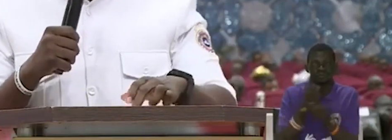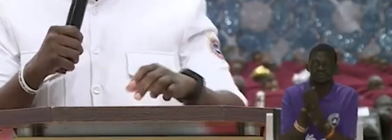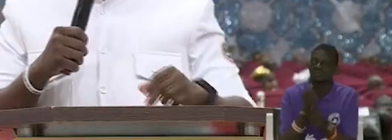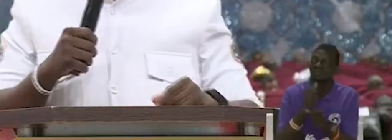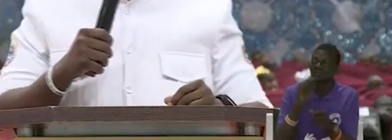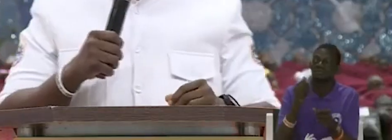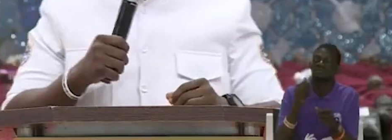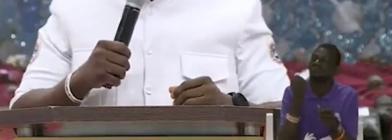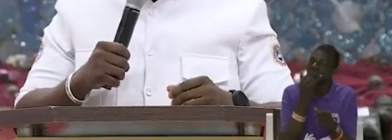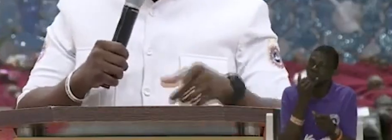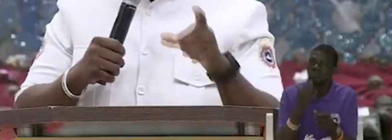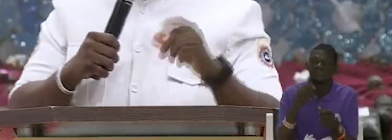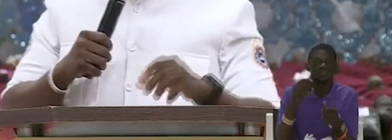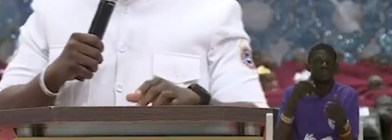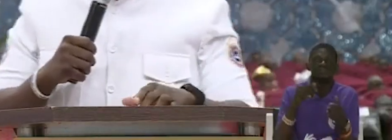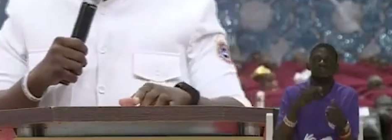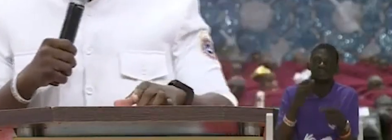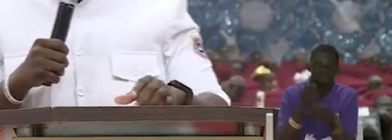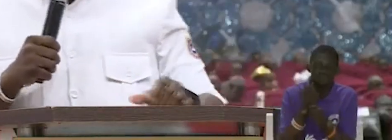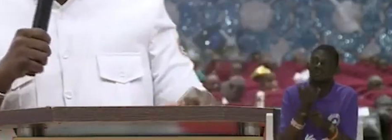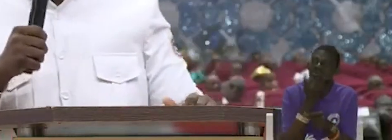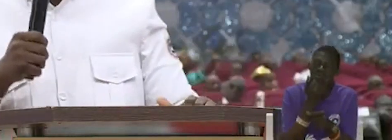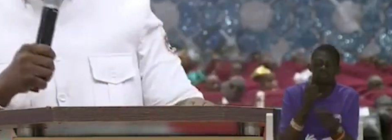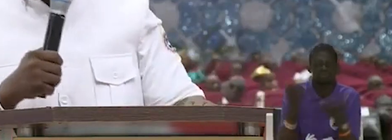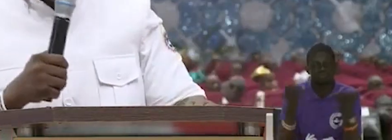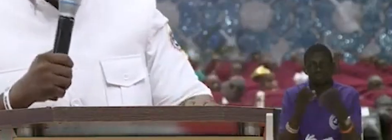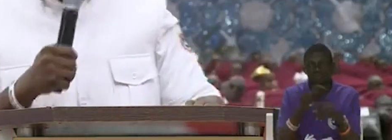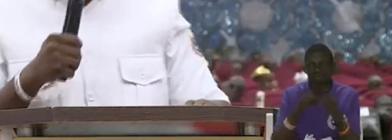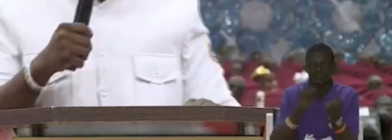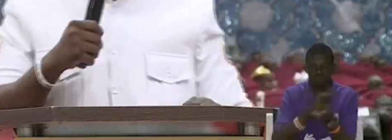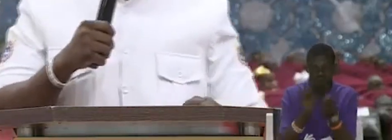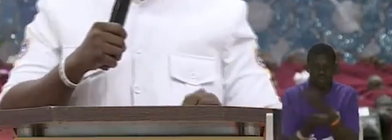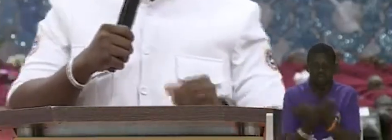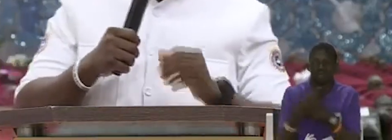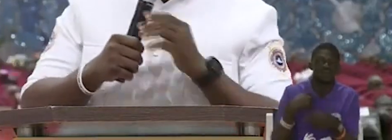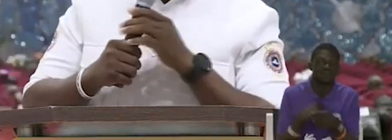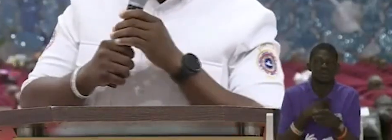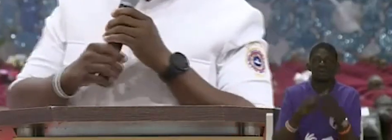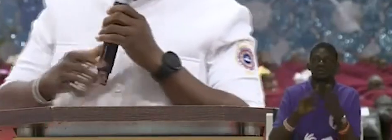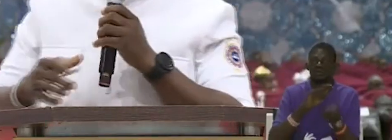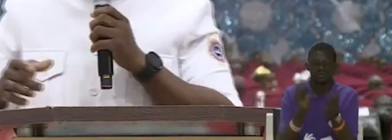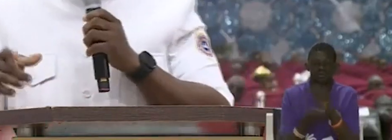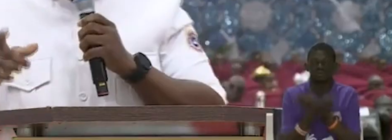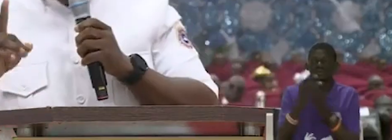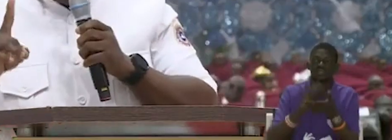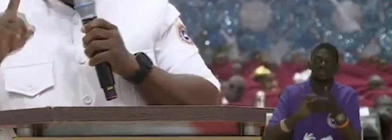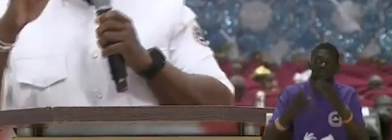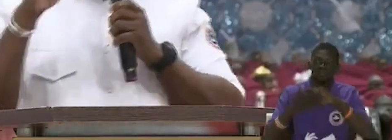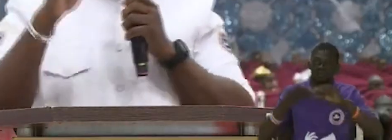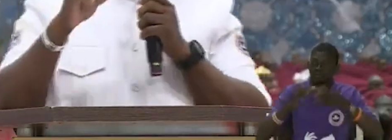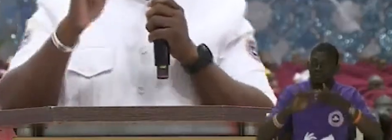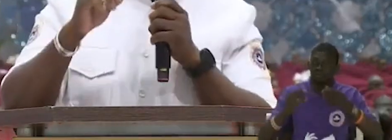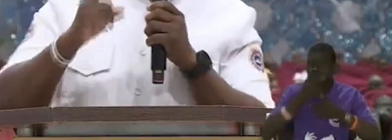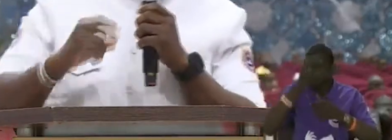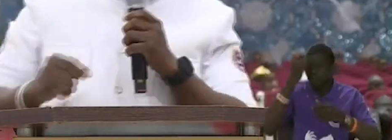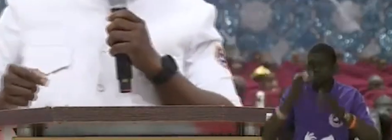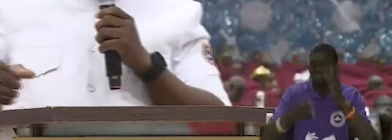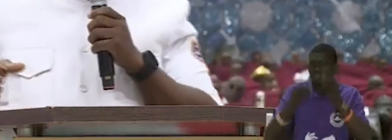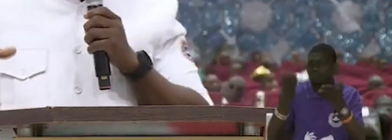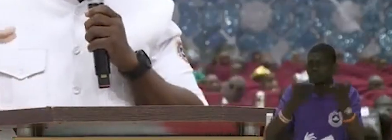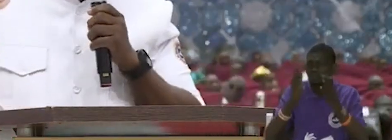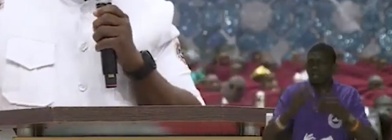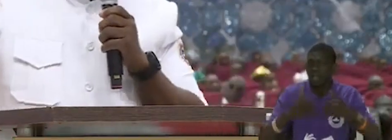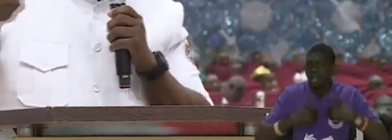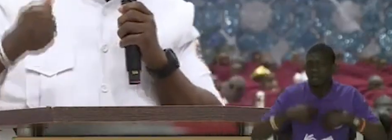say anything. But tonight, we are going to change that story. Because if the servant had that